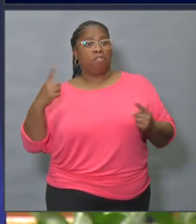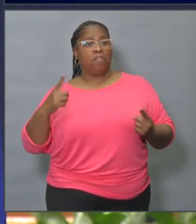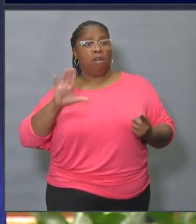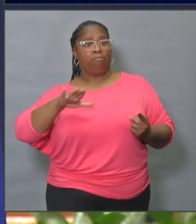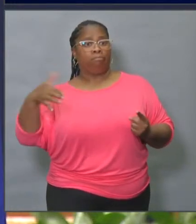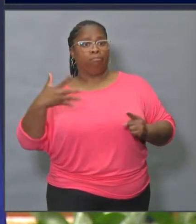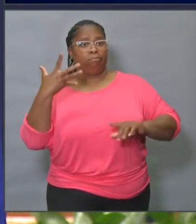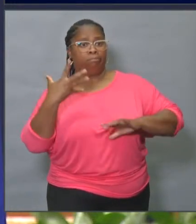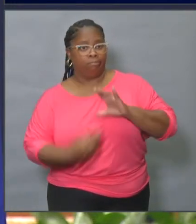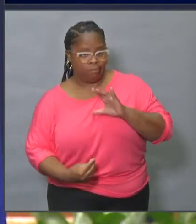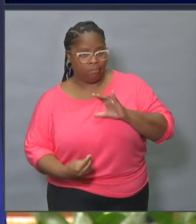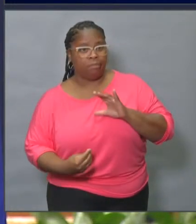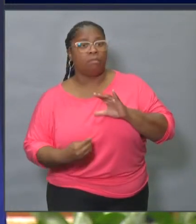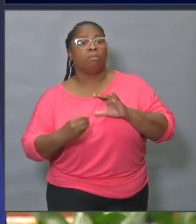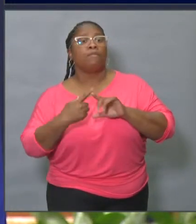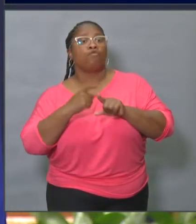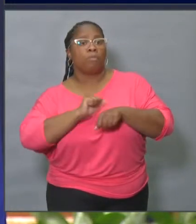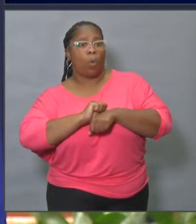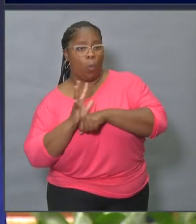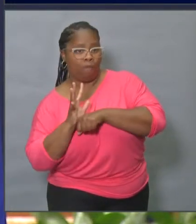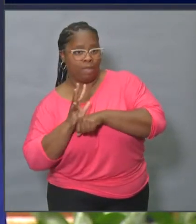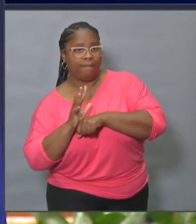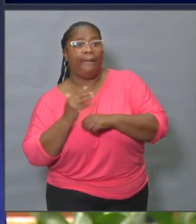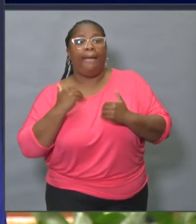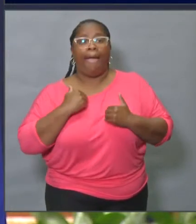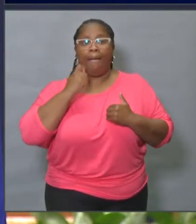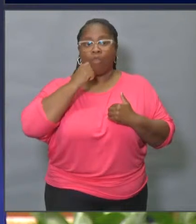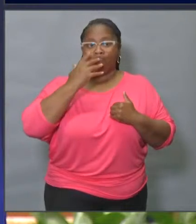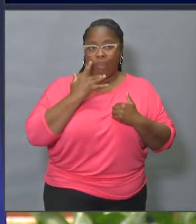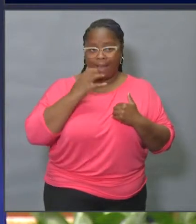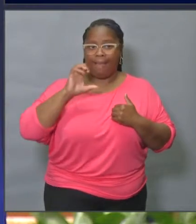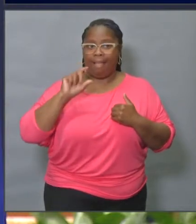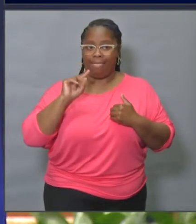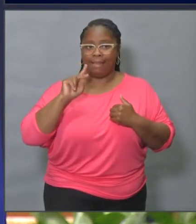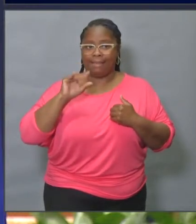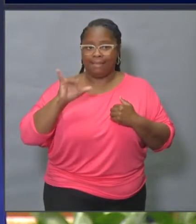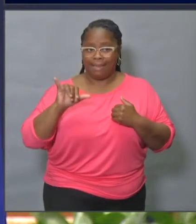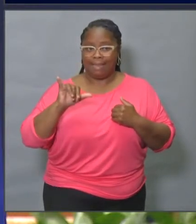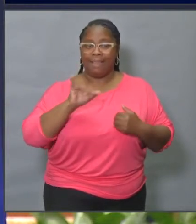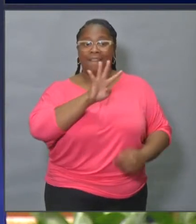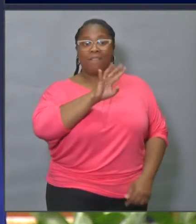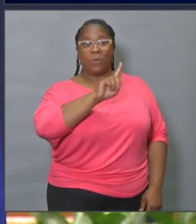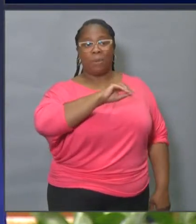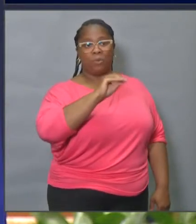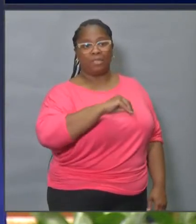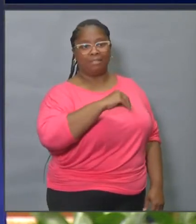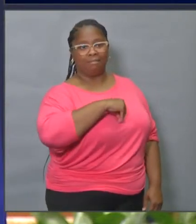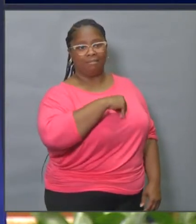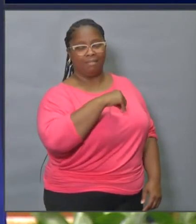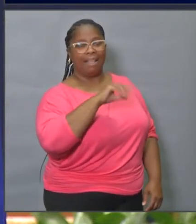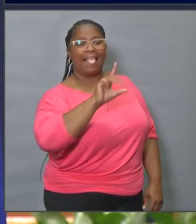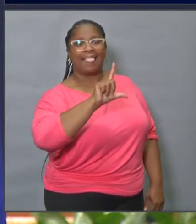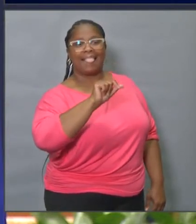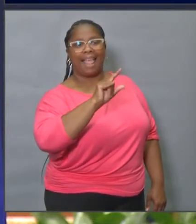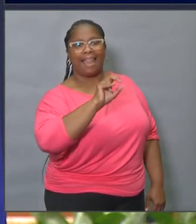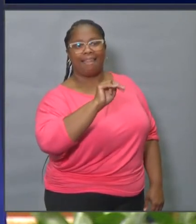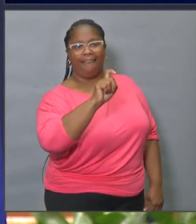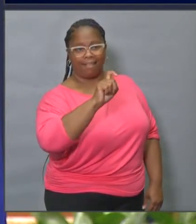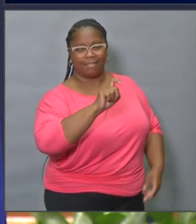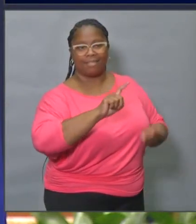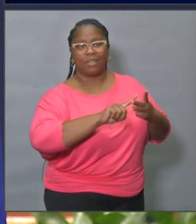where race and ethnicity data has been identified, 41% are Latino or Latinx, 28% are